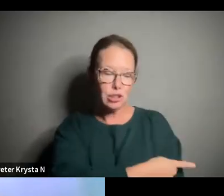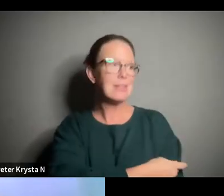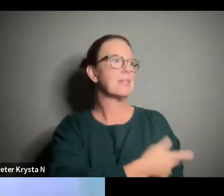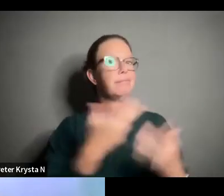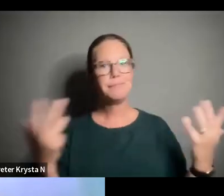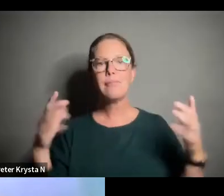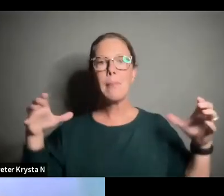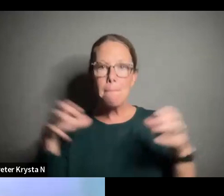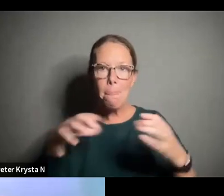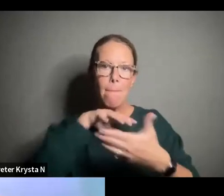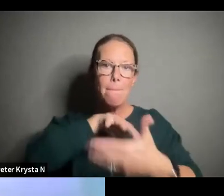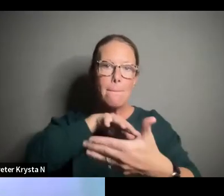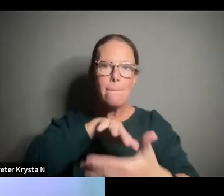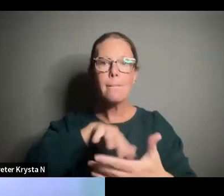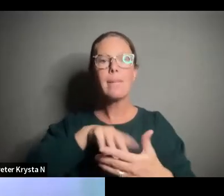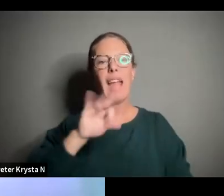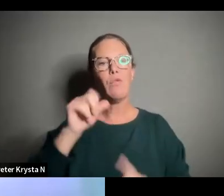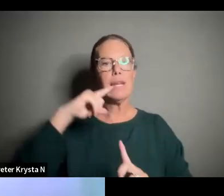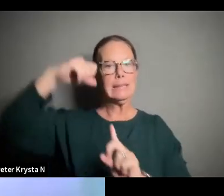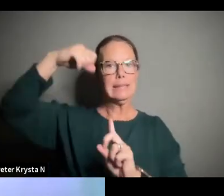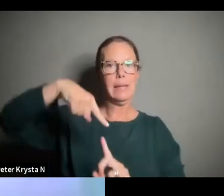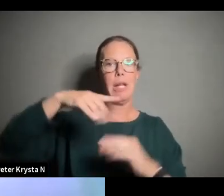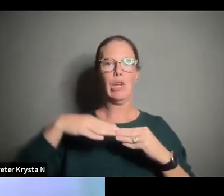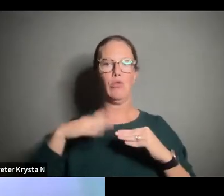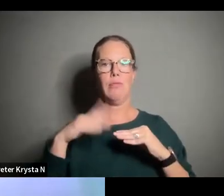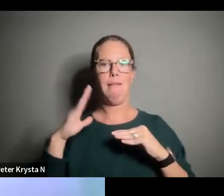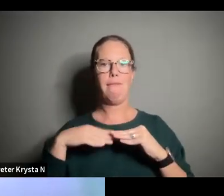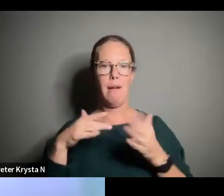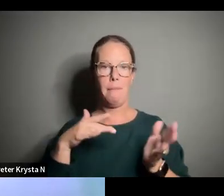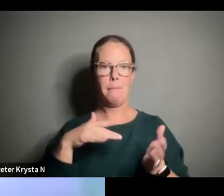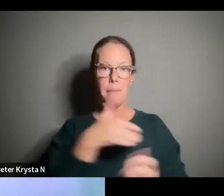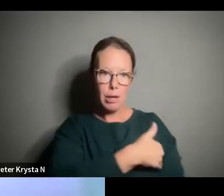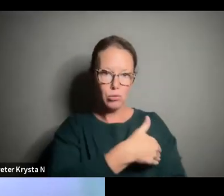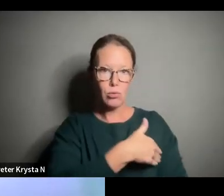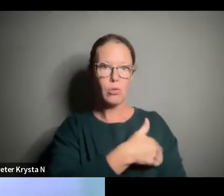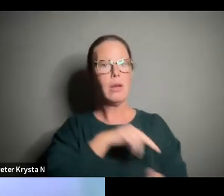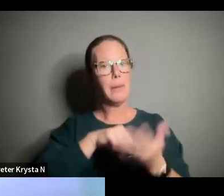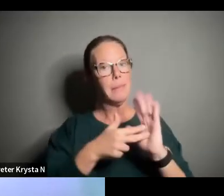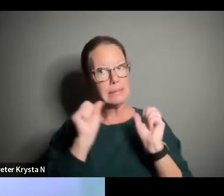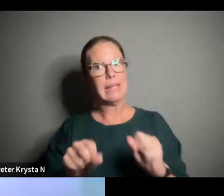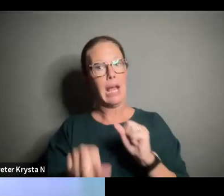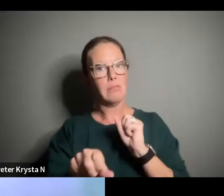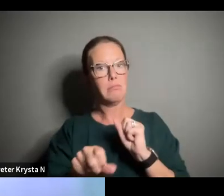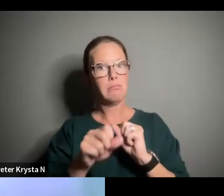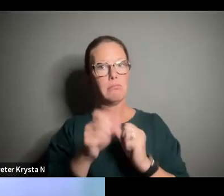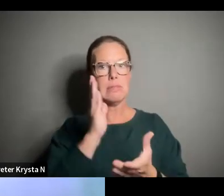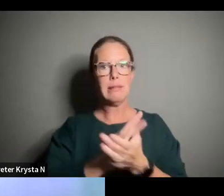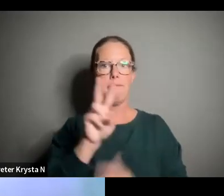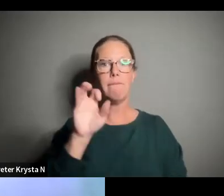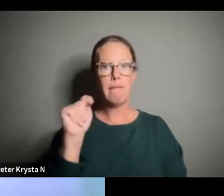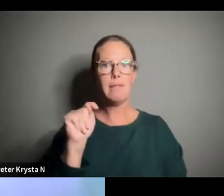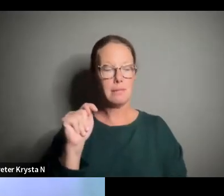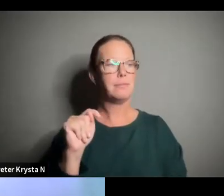I look at that is, if we can stimulate your diaphragm muscle, then we can get you off the ventilator, because that allows us